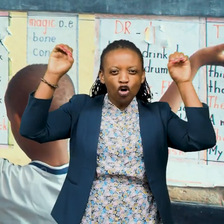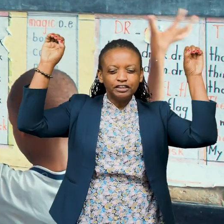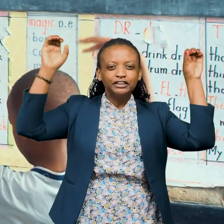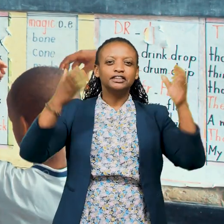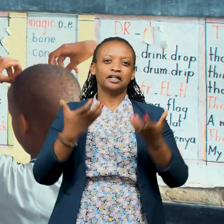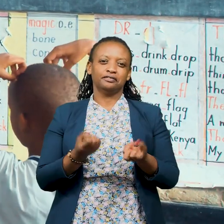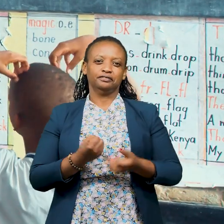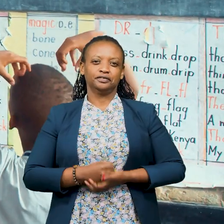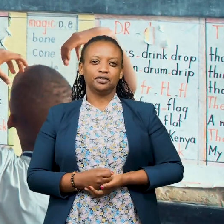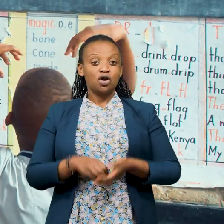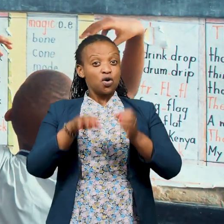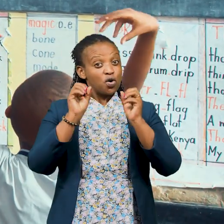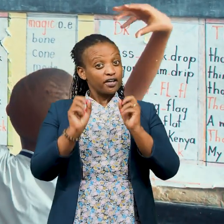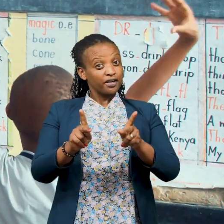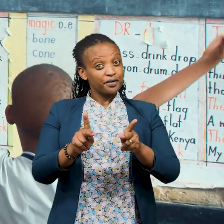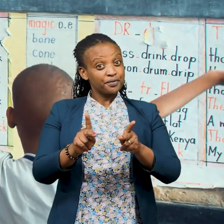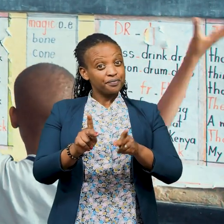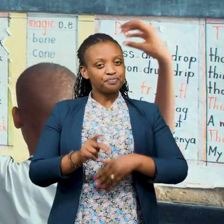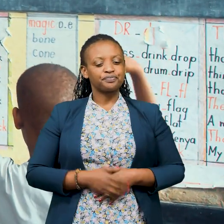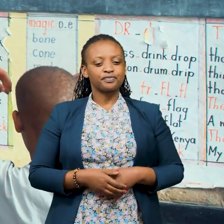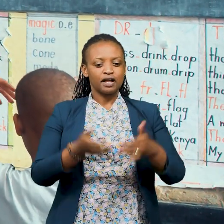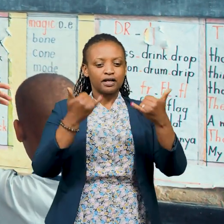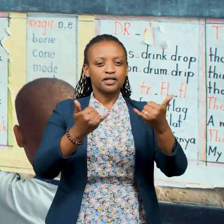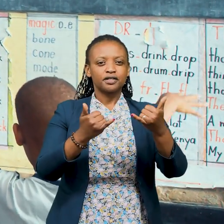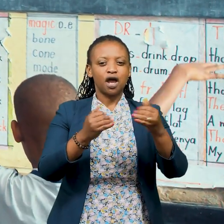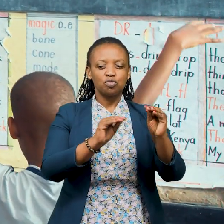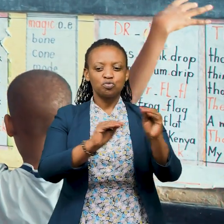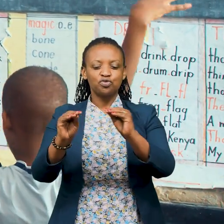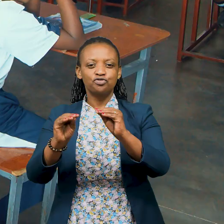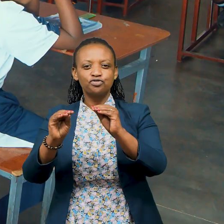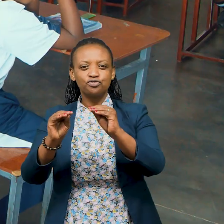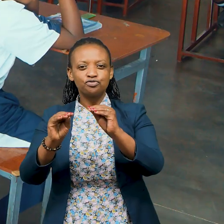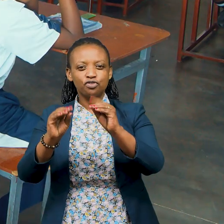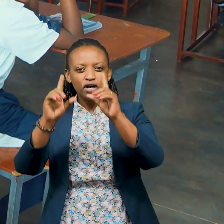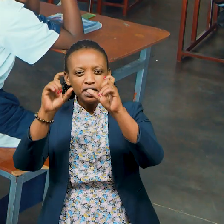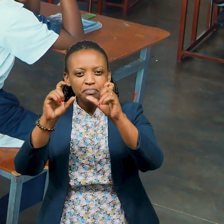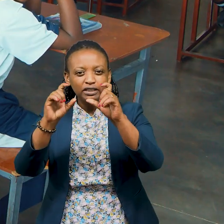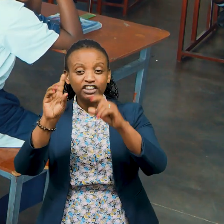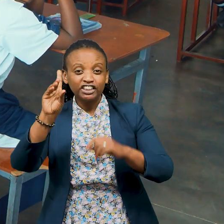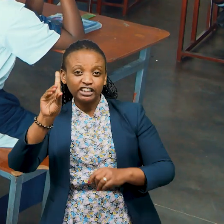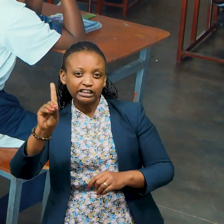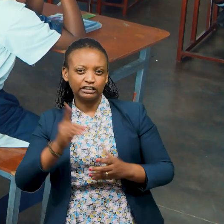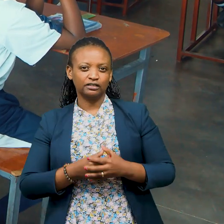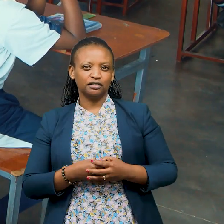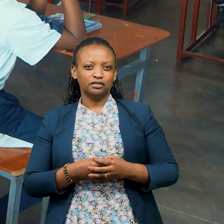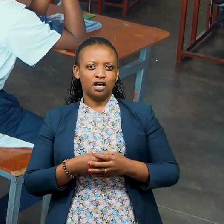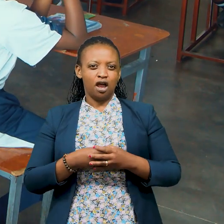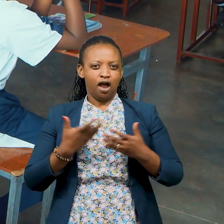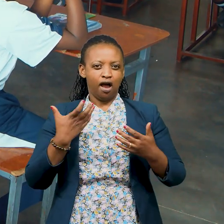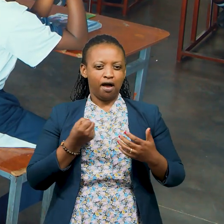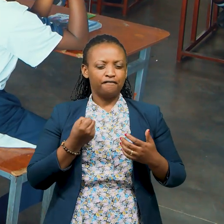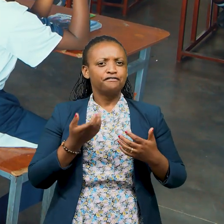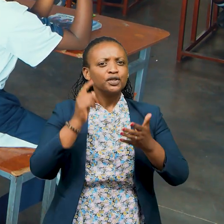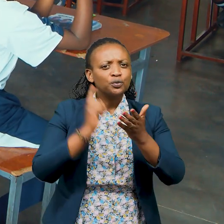horns. Okay? Now let us go to image D. Image D is a zebra, and